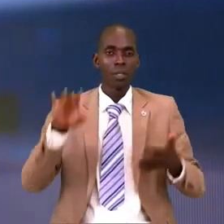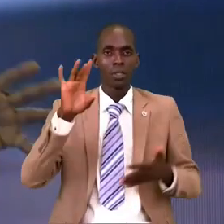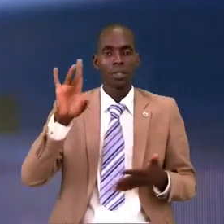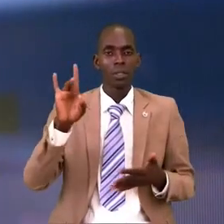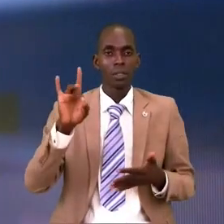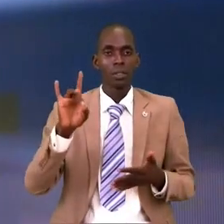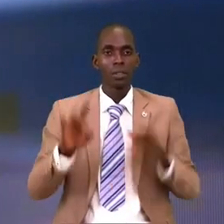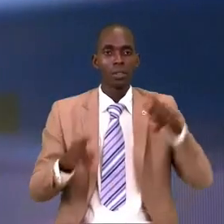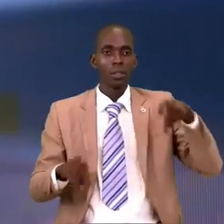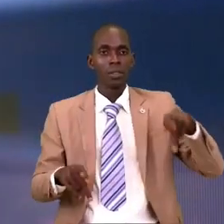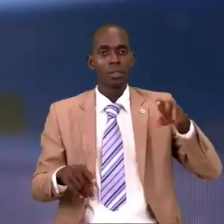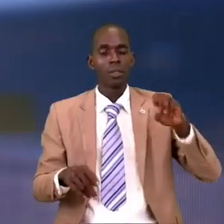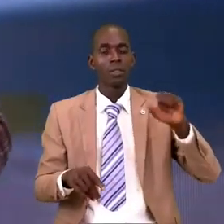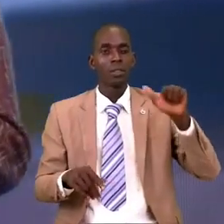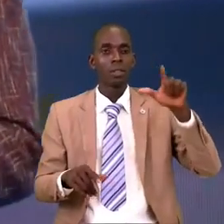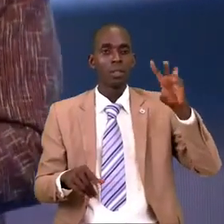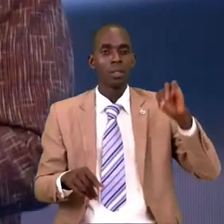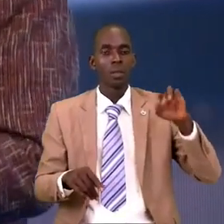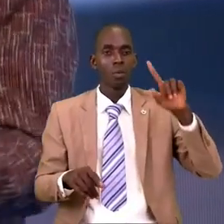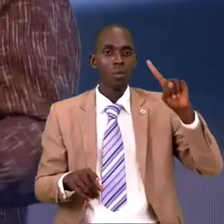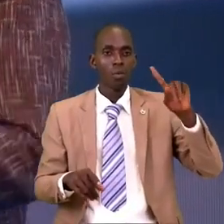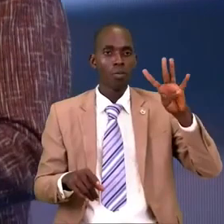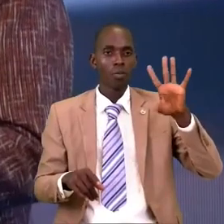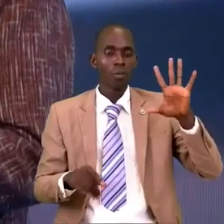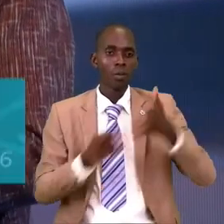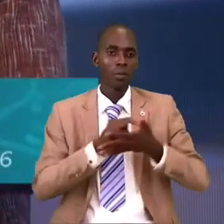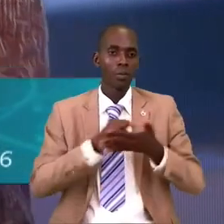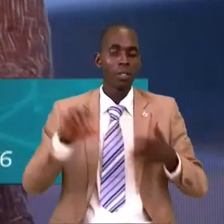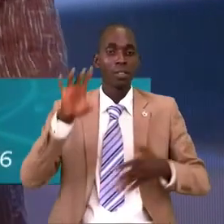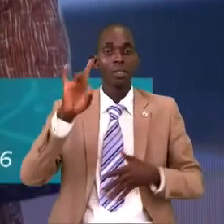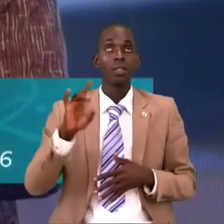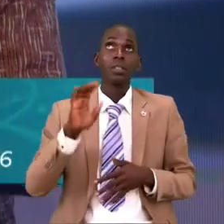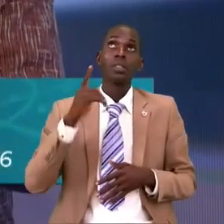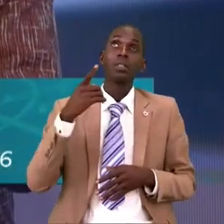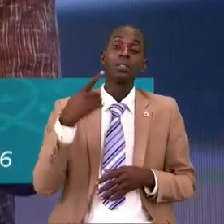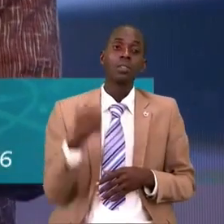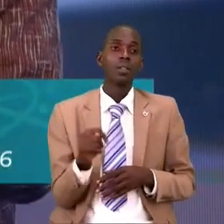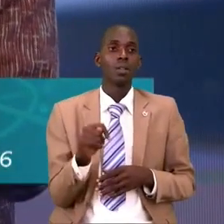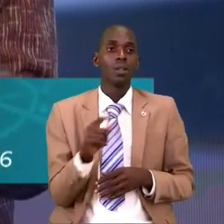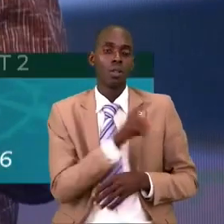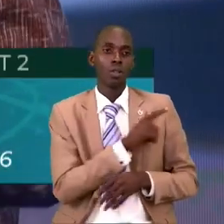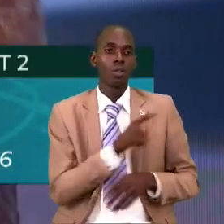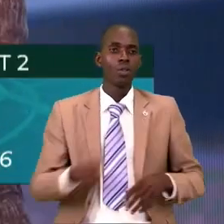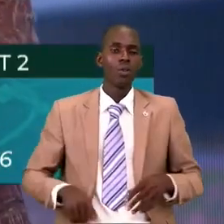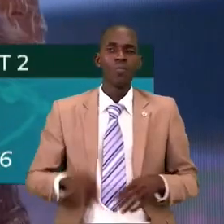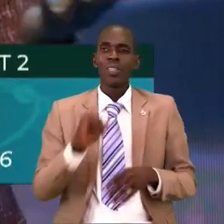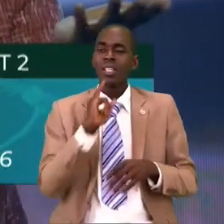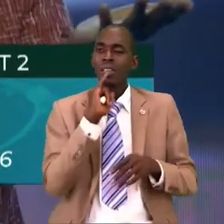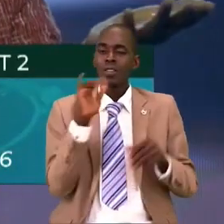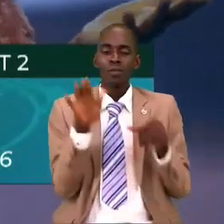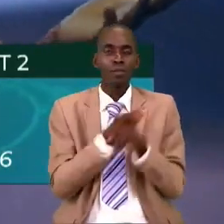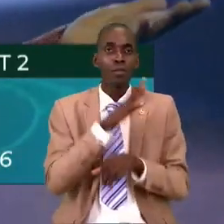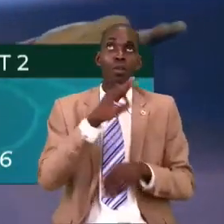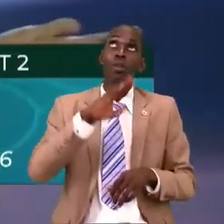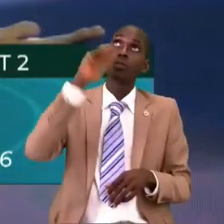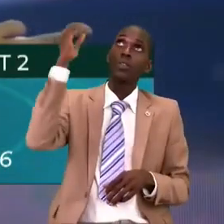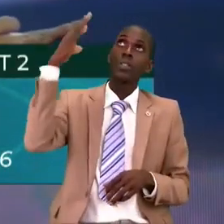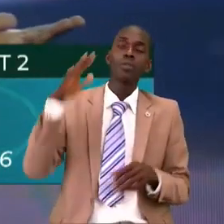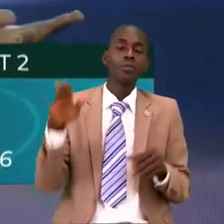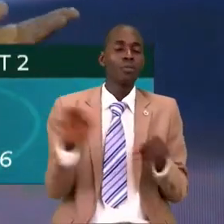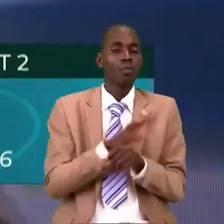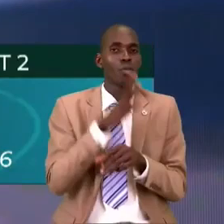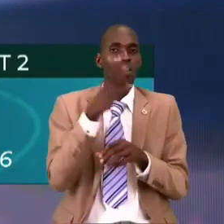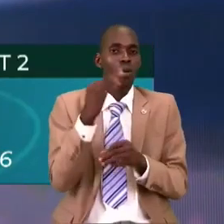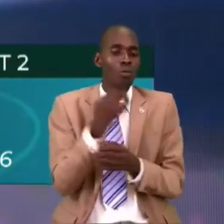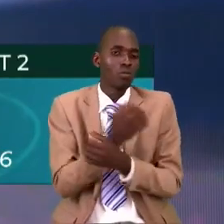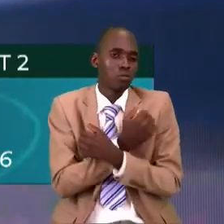is full of compassion and is slow to anger and of great mercy. Look at it. Everywhere we